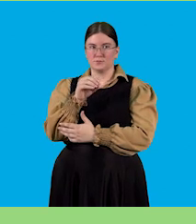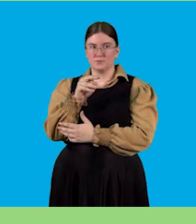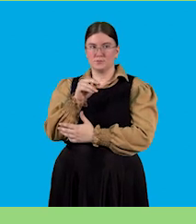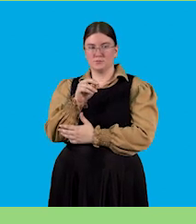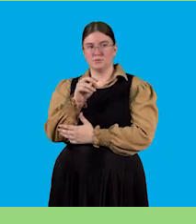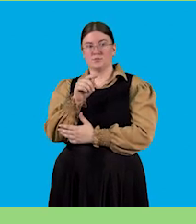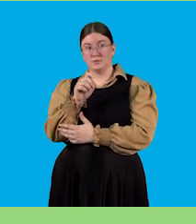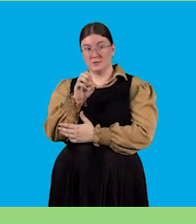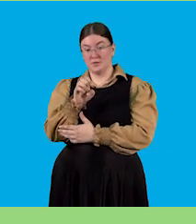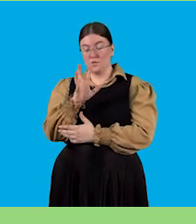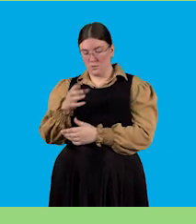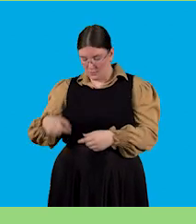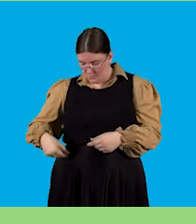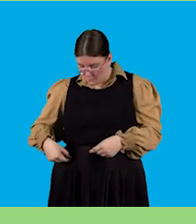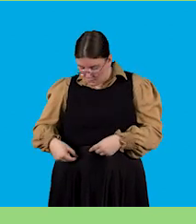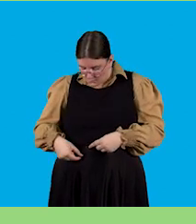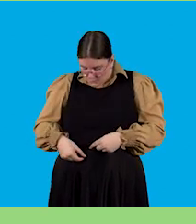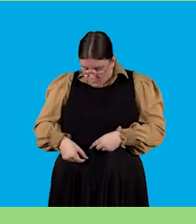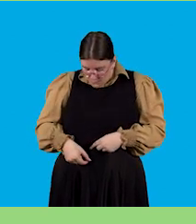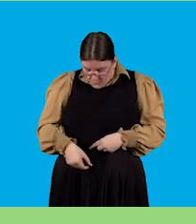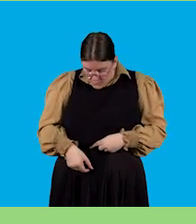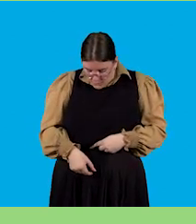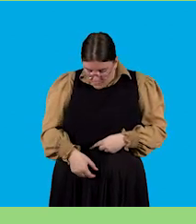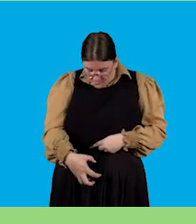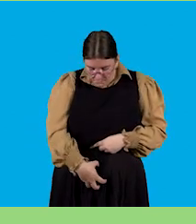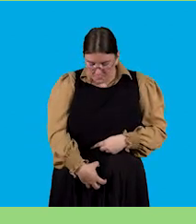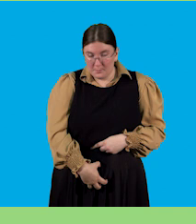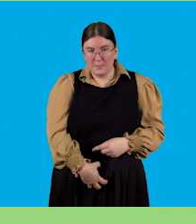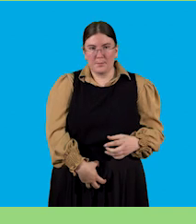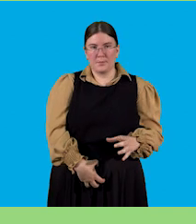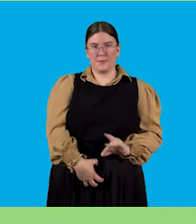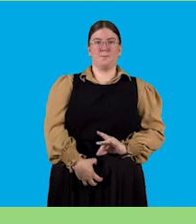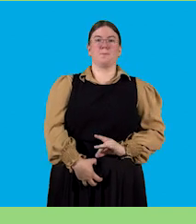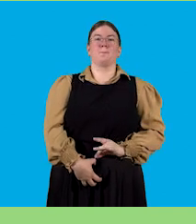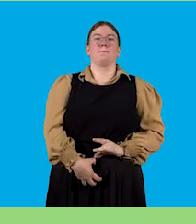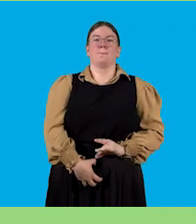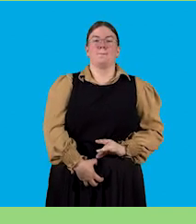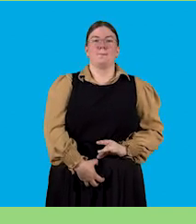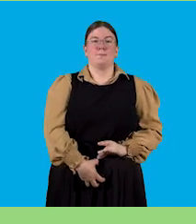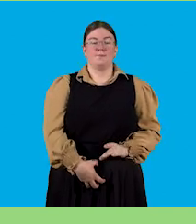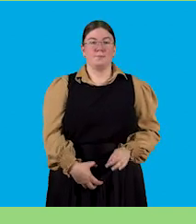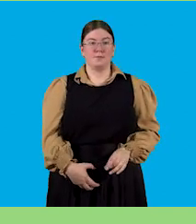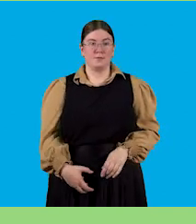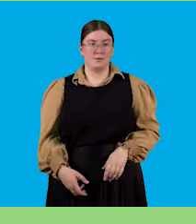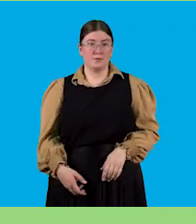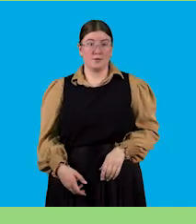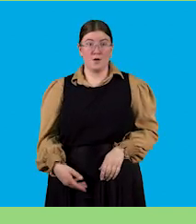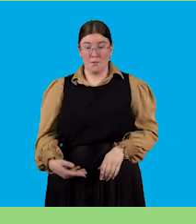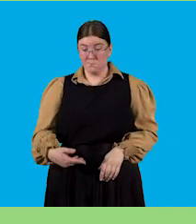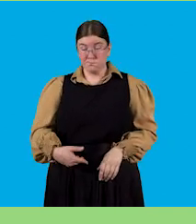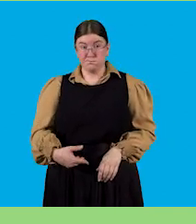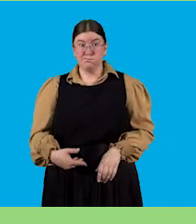travel along the fallopian tube to implant itself on the uterus wall.